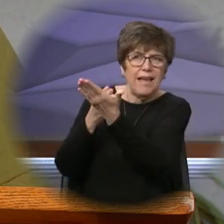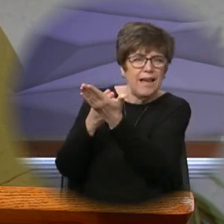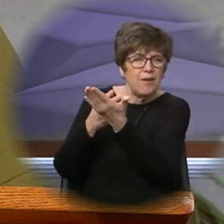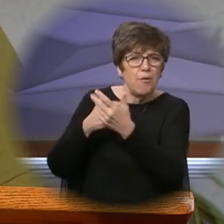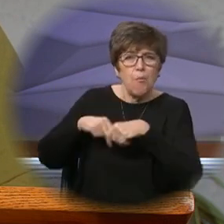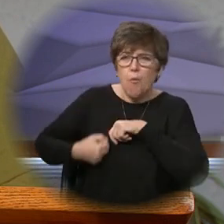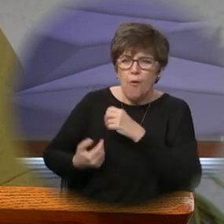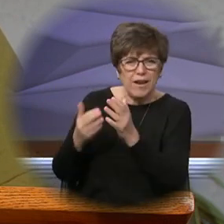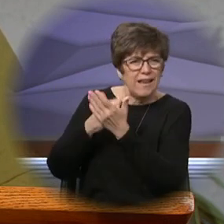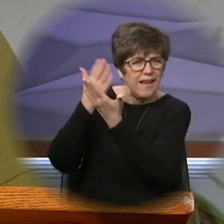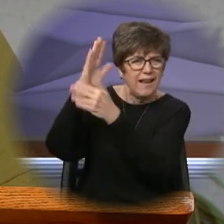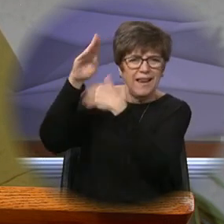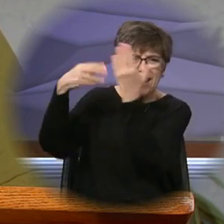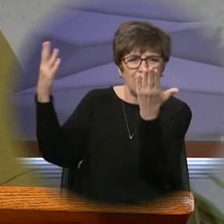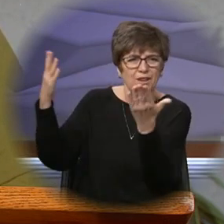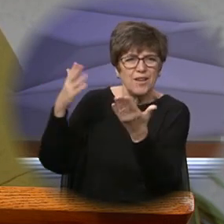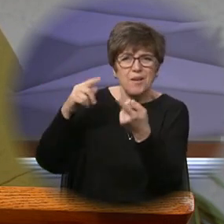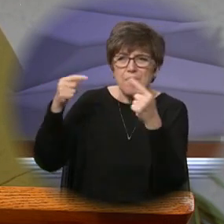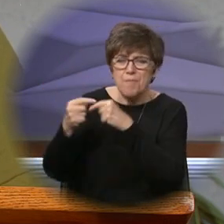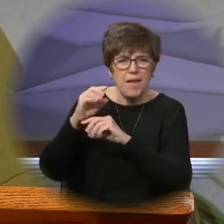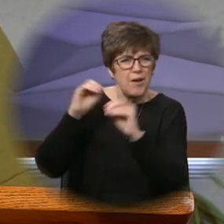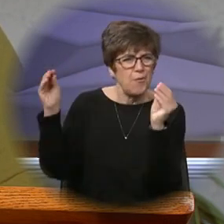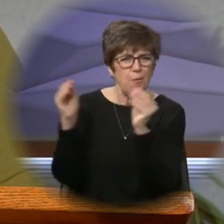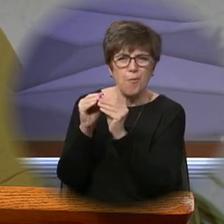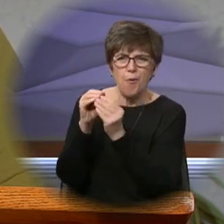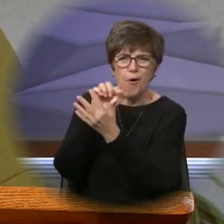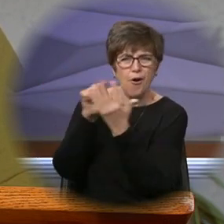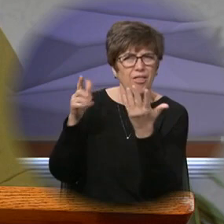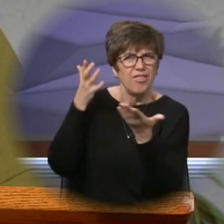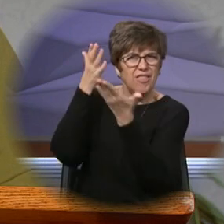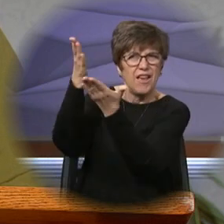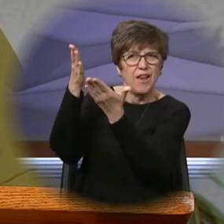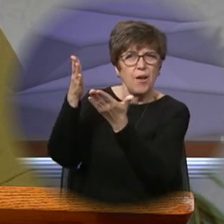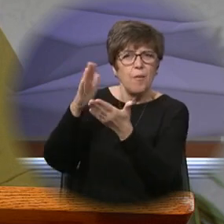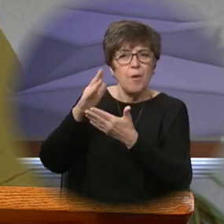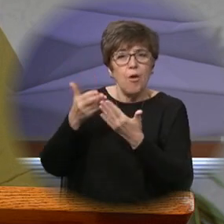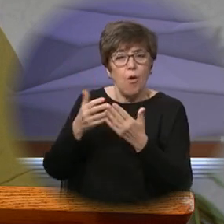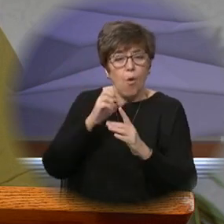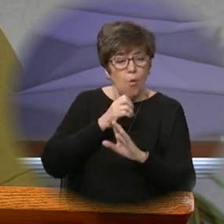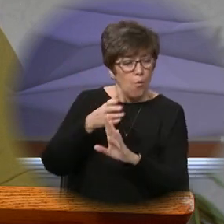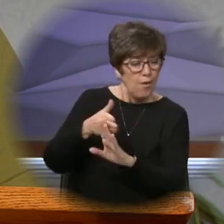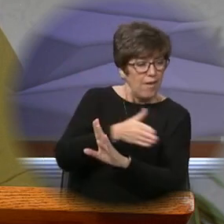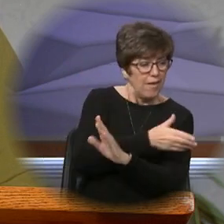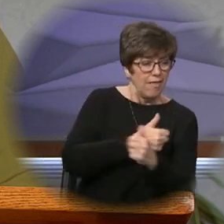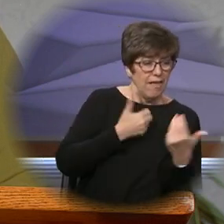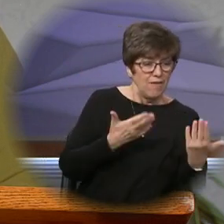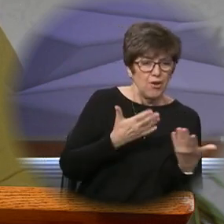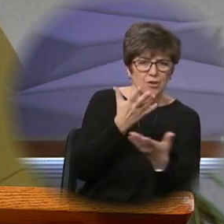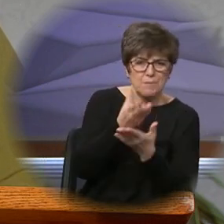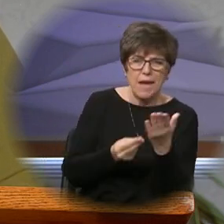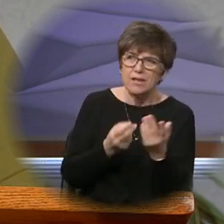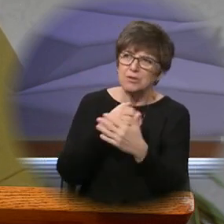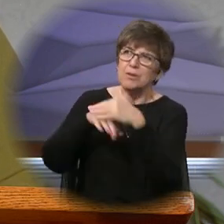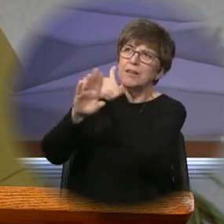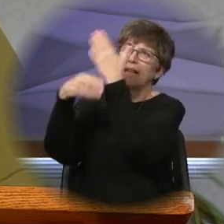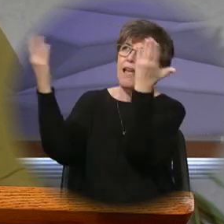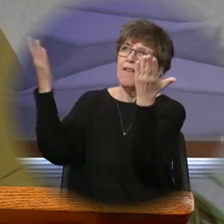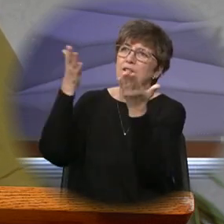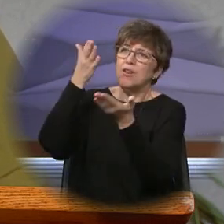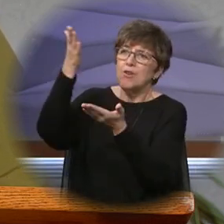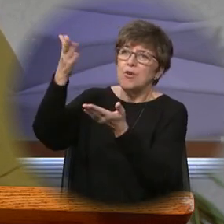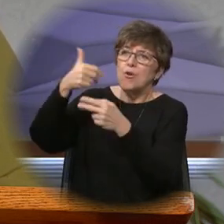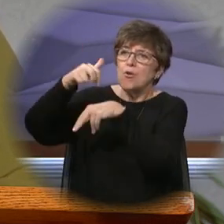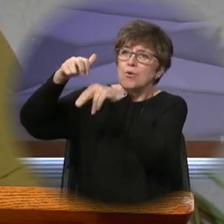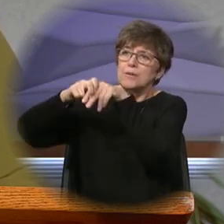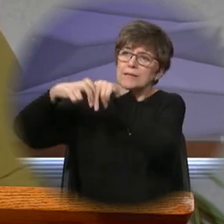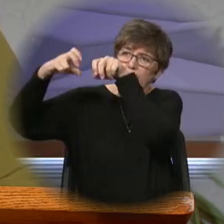mourning, wailing or pain, for the old order has passed away." The one who sat